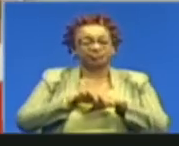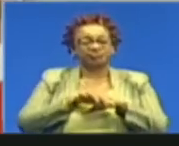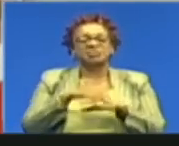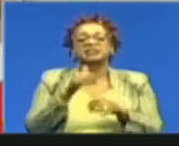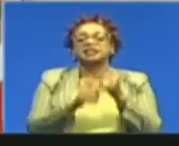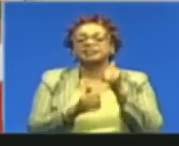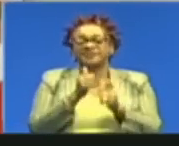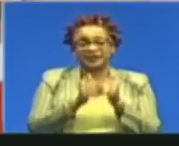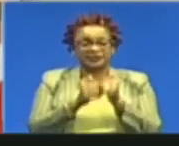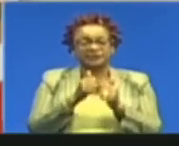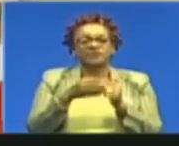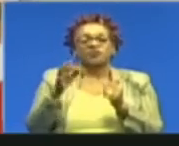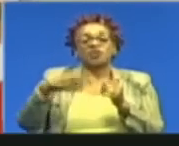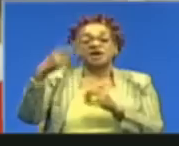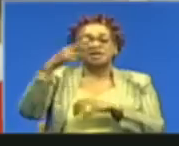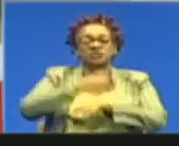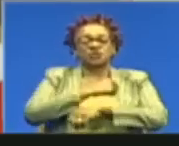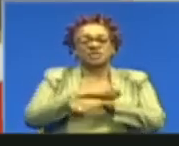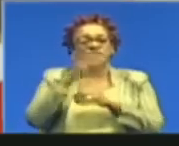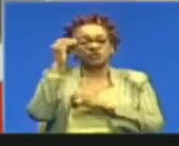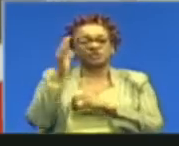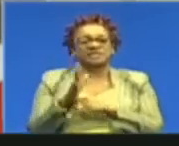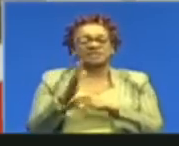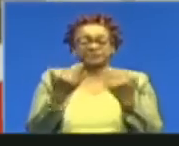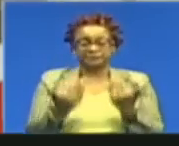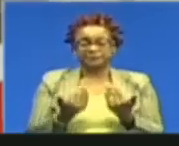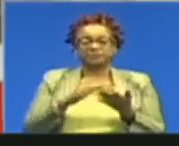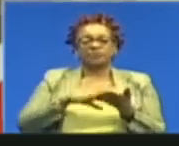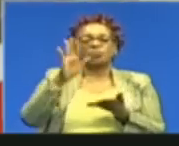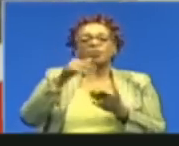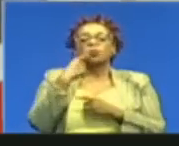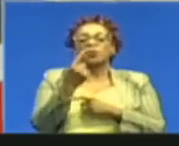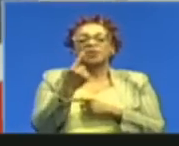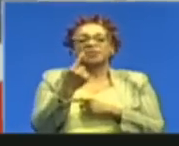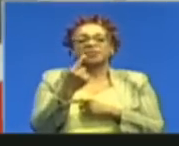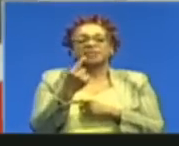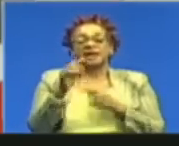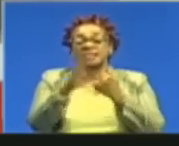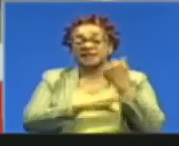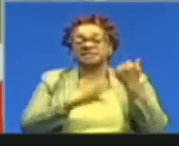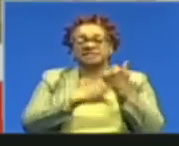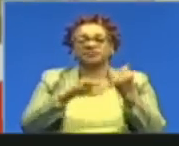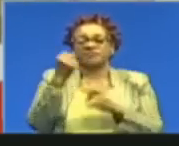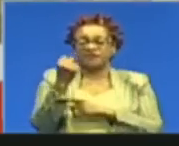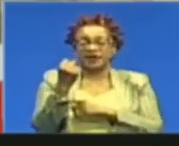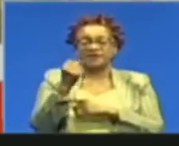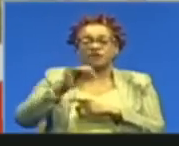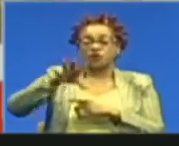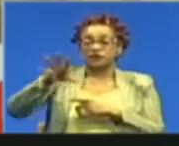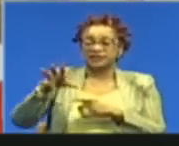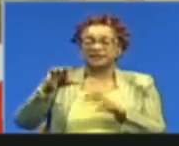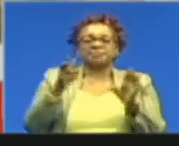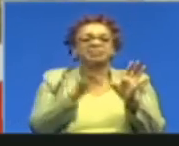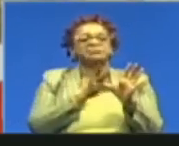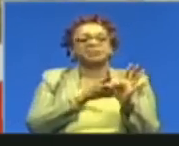Olympiad for high school students. Currently, more than 100 countries from five continents participate.